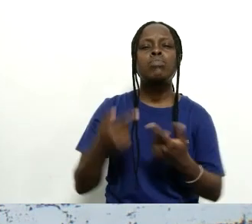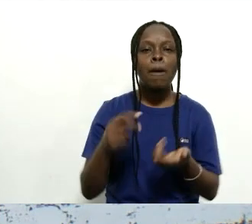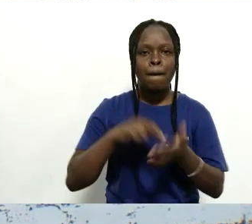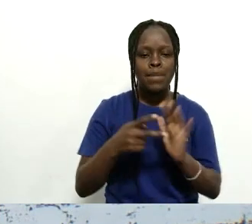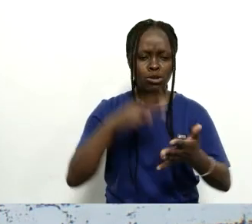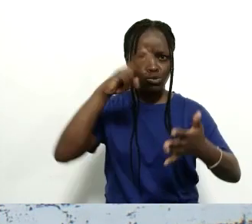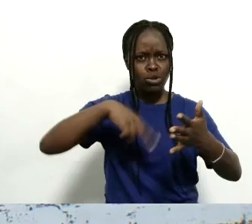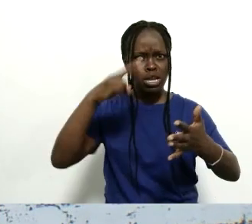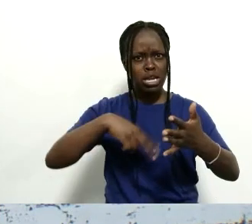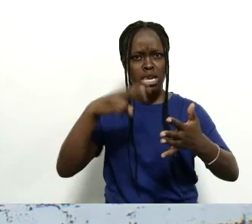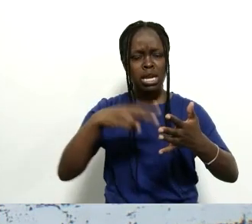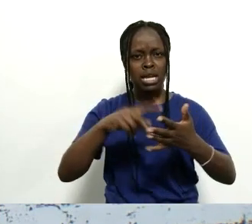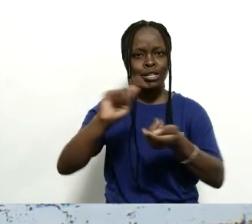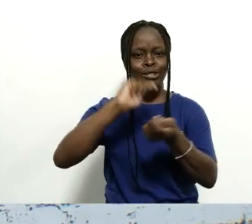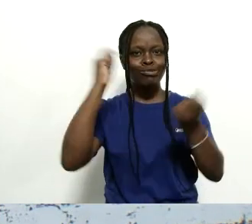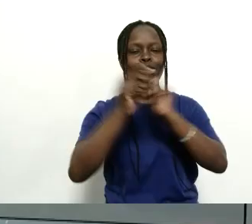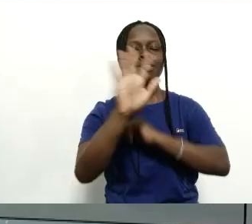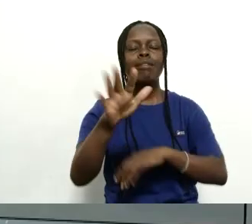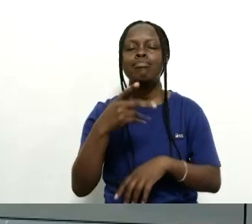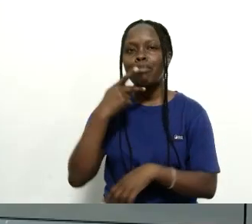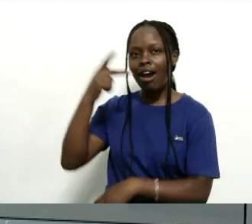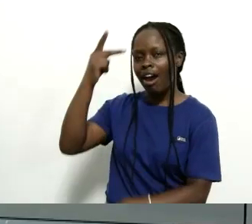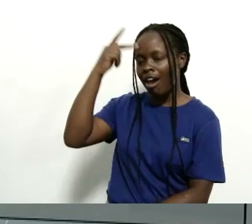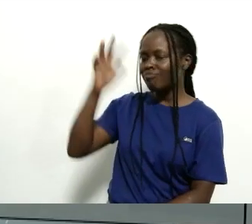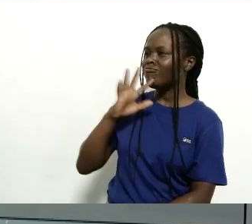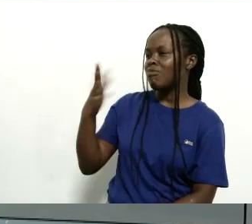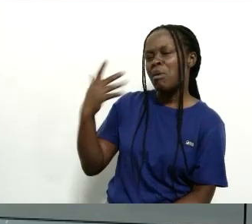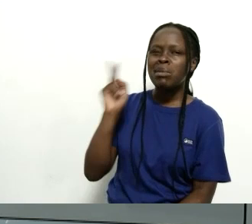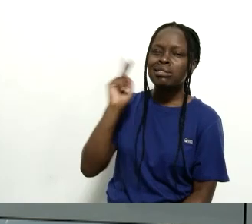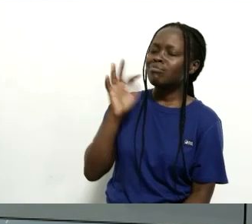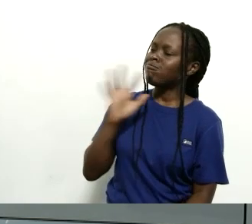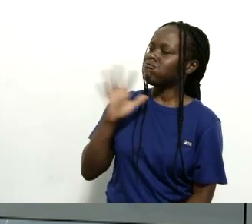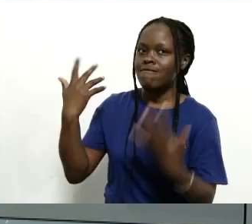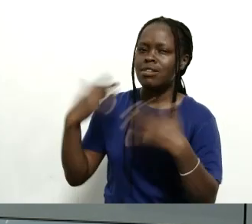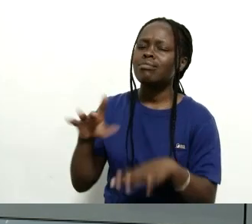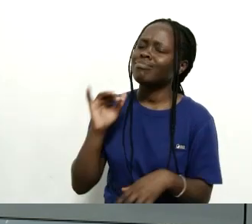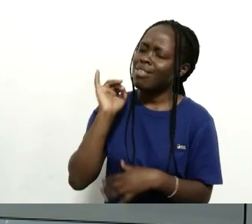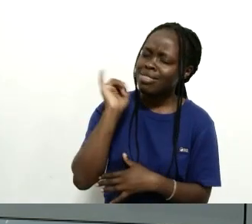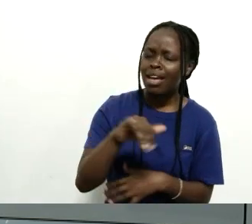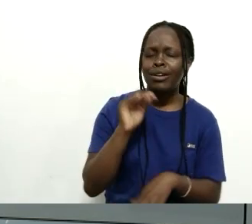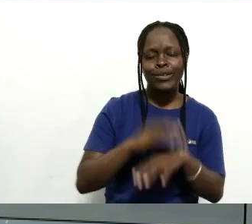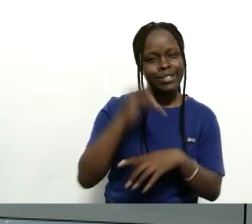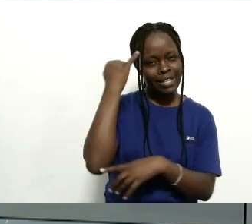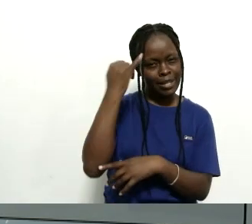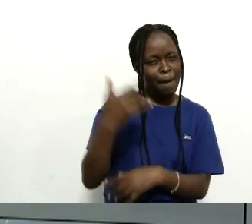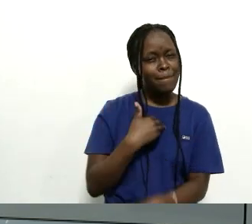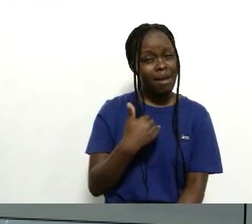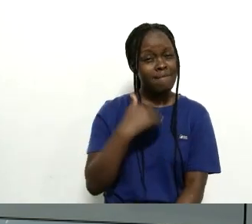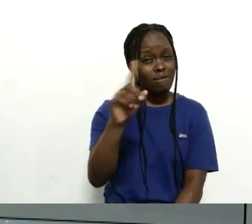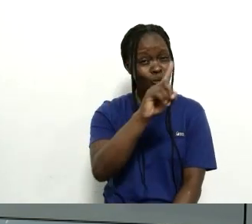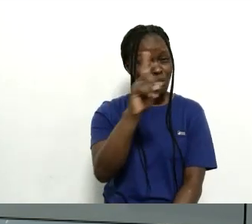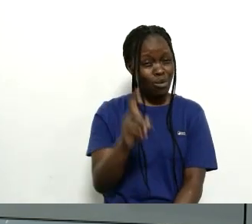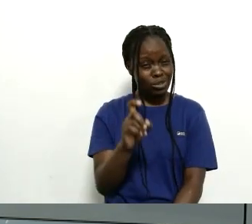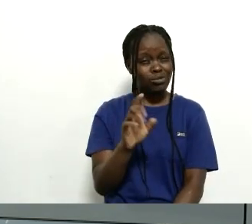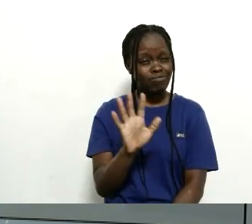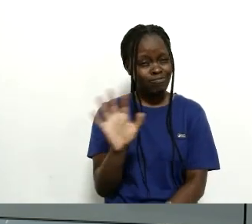the drought. We saw what happened during the pandemic. How do we create more resilient systems for hybrid learning? And what role can you as a teacher and